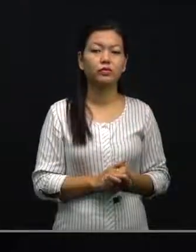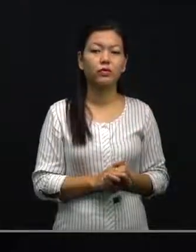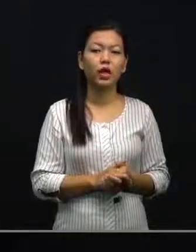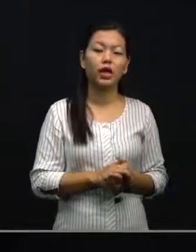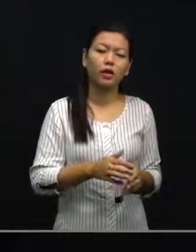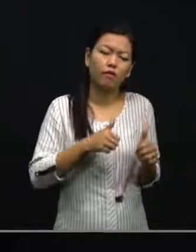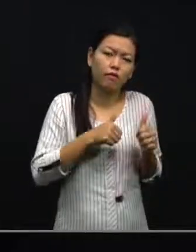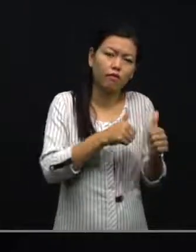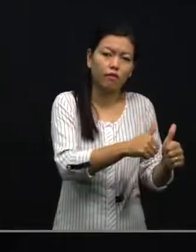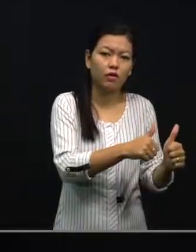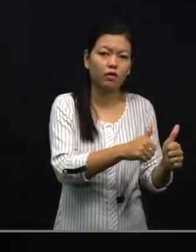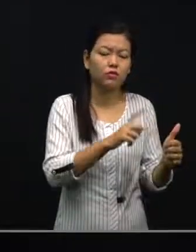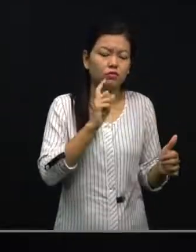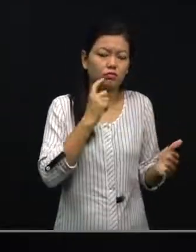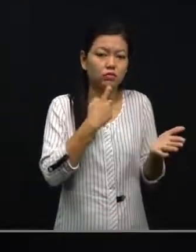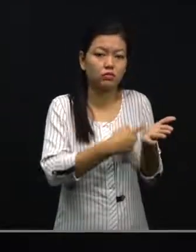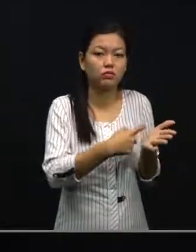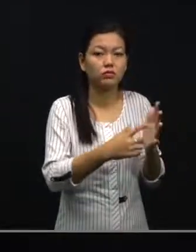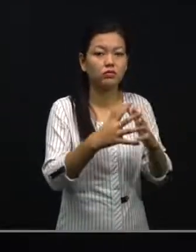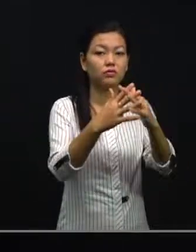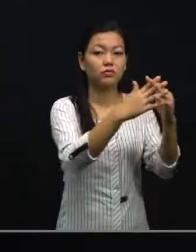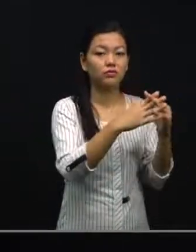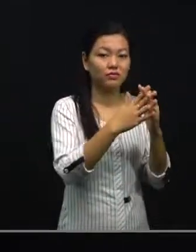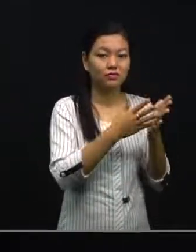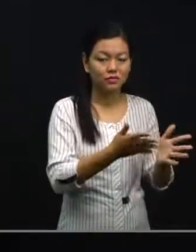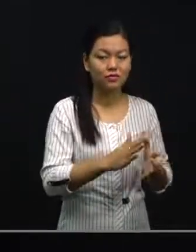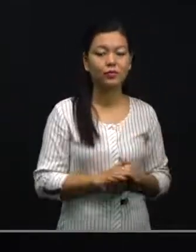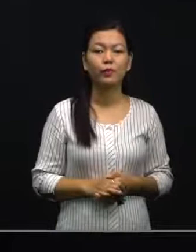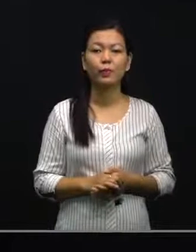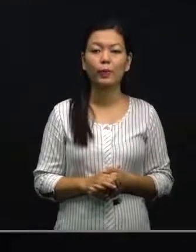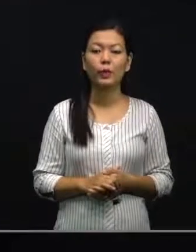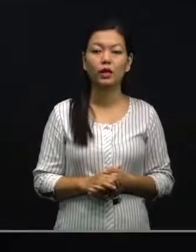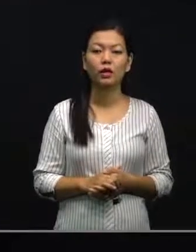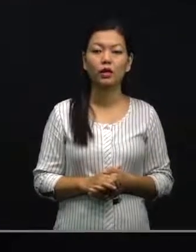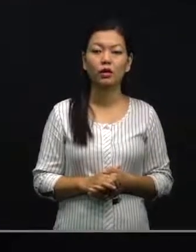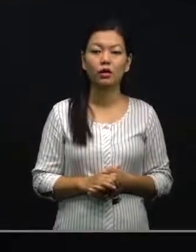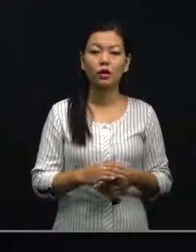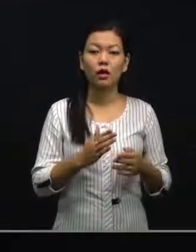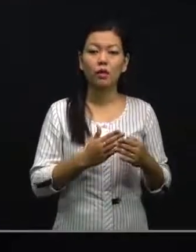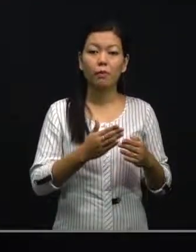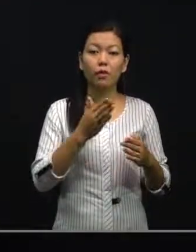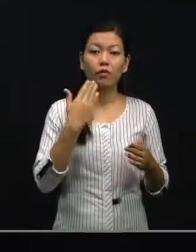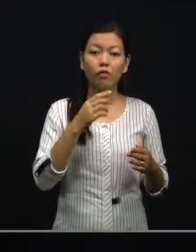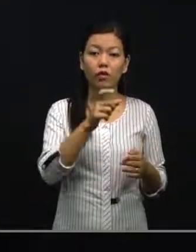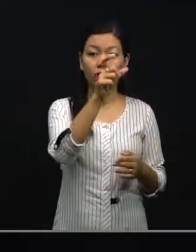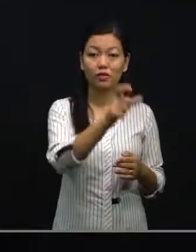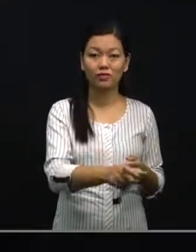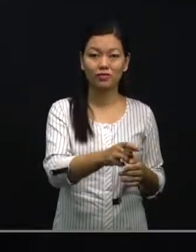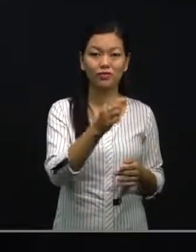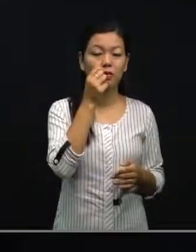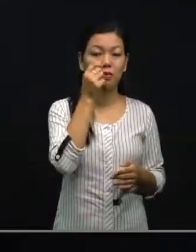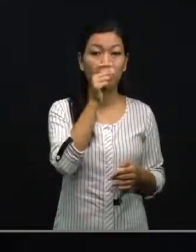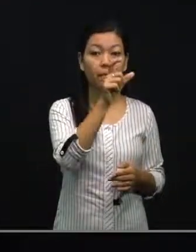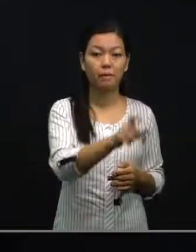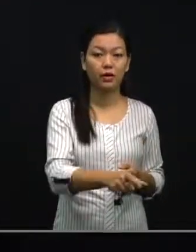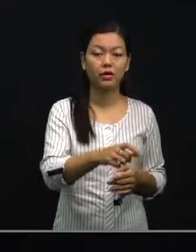he was being very Californian in when he threatened the ghost with hands up, you know,